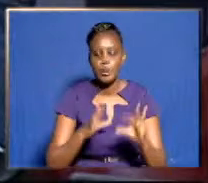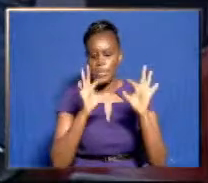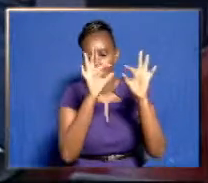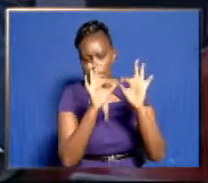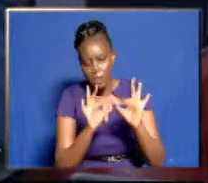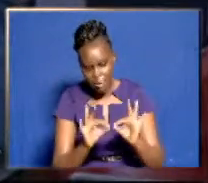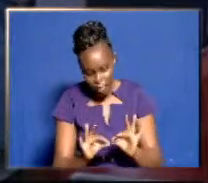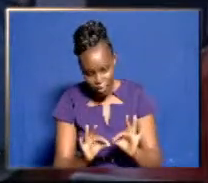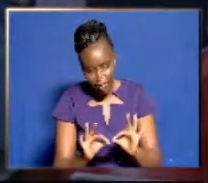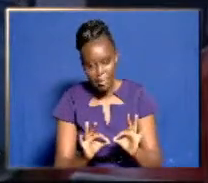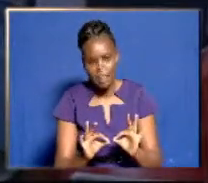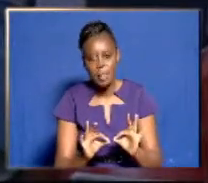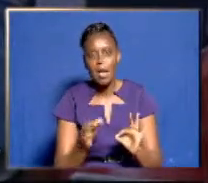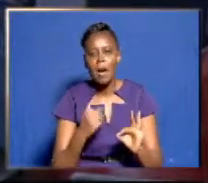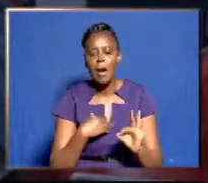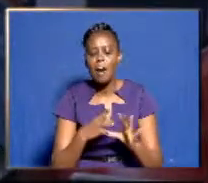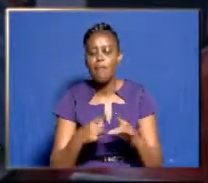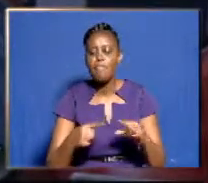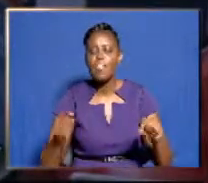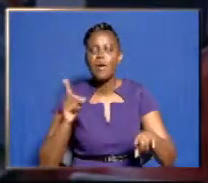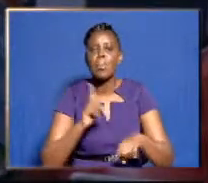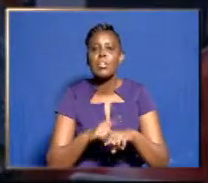should come up with a long-term